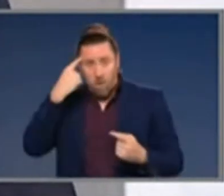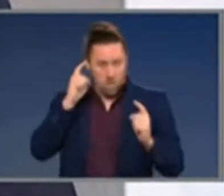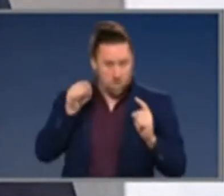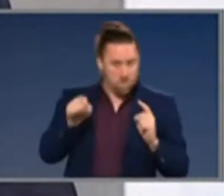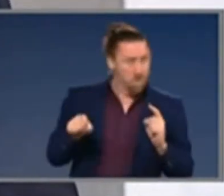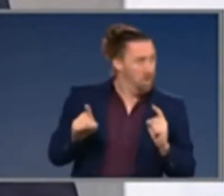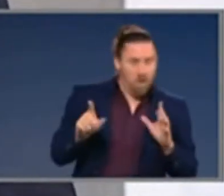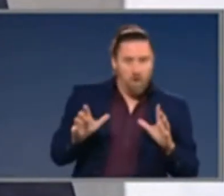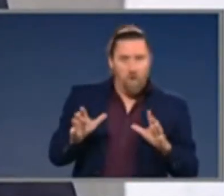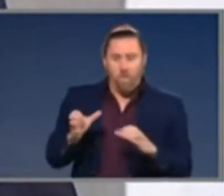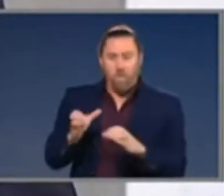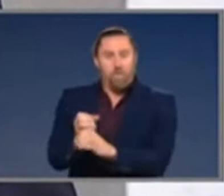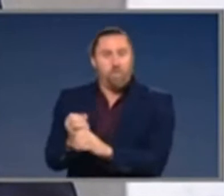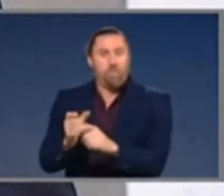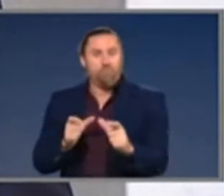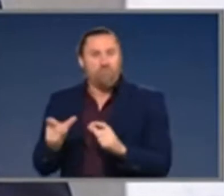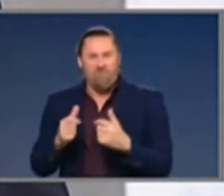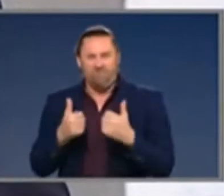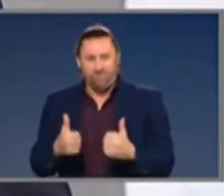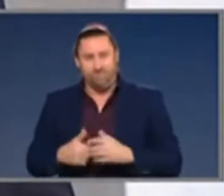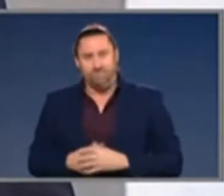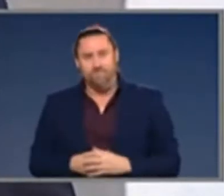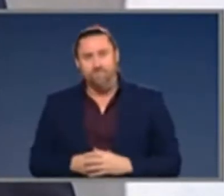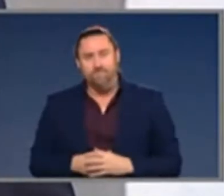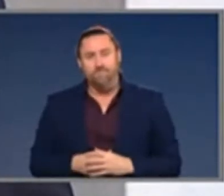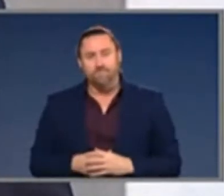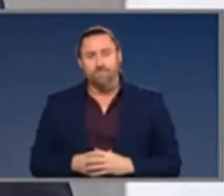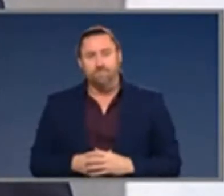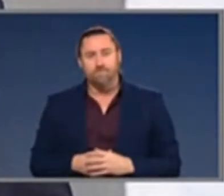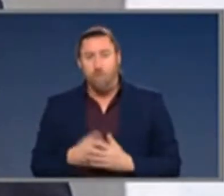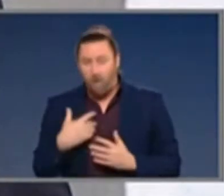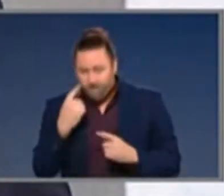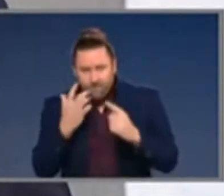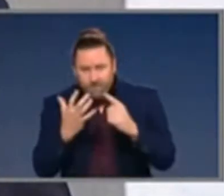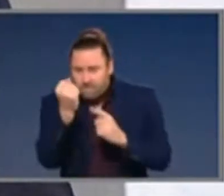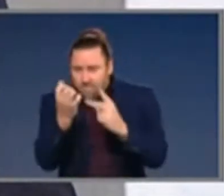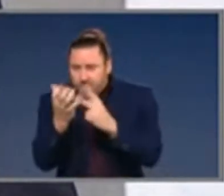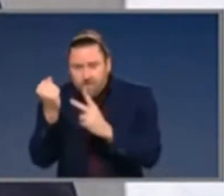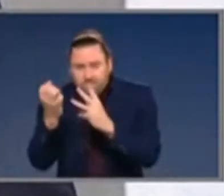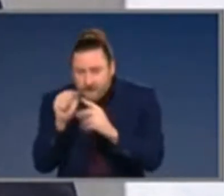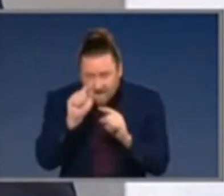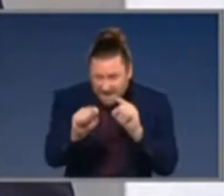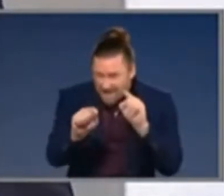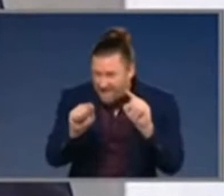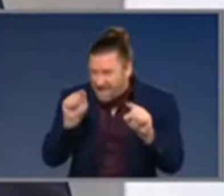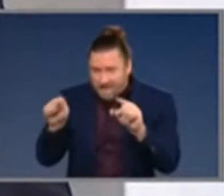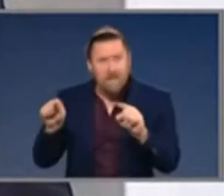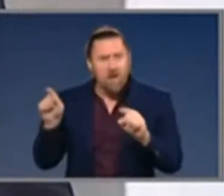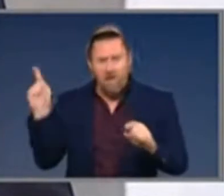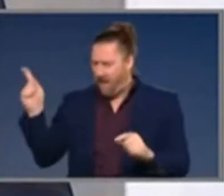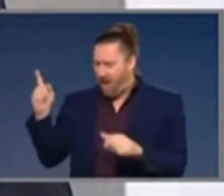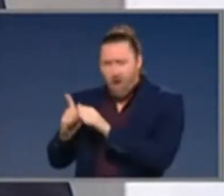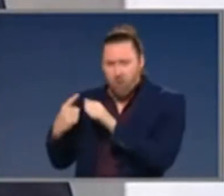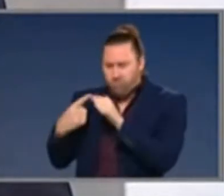stabilised significantly. And the broader cases that have been identified, they have moved on extremely fast to